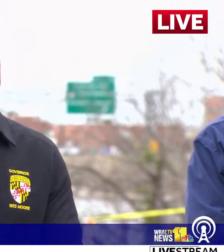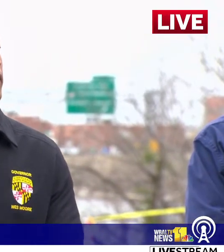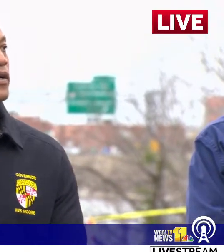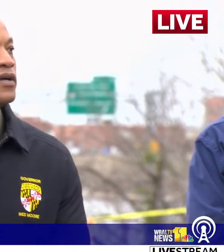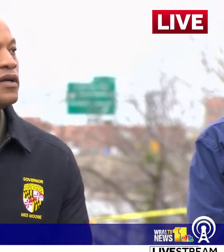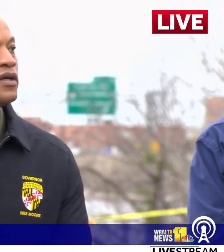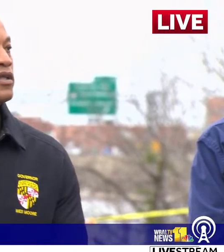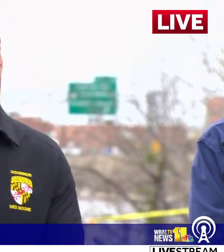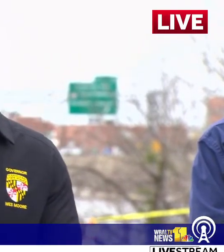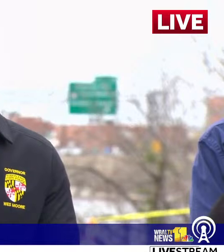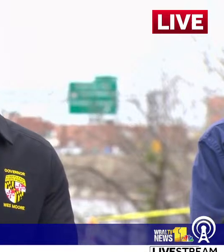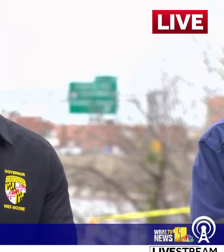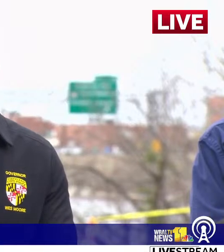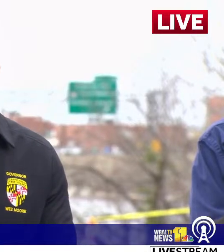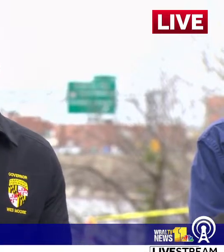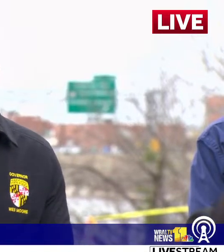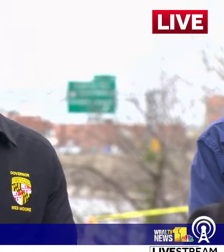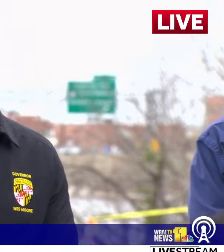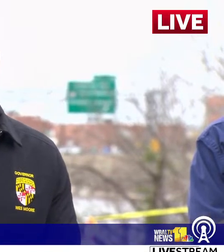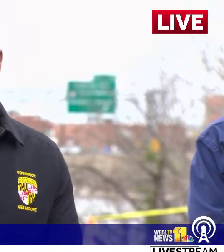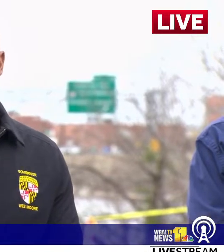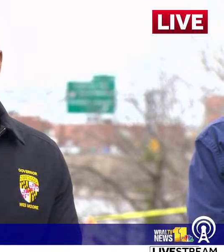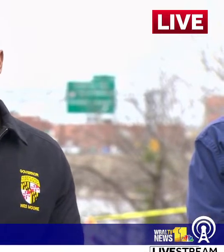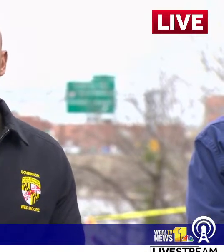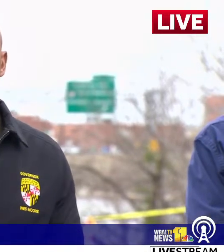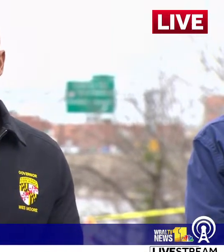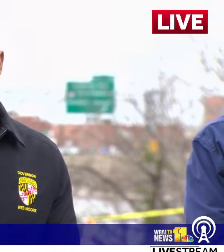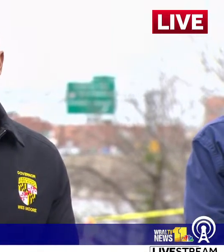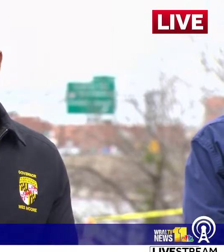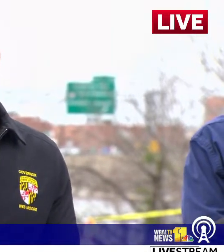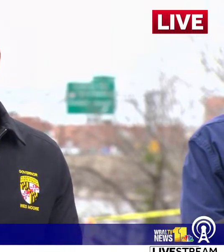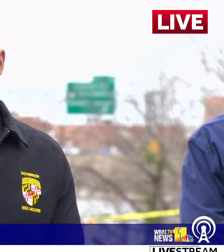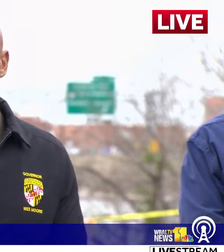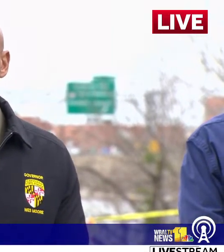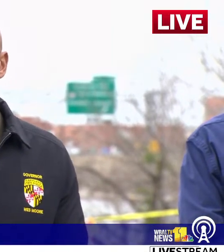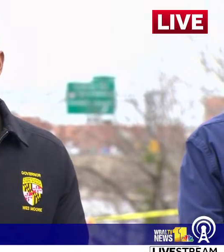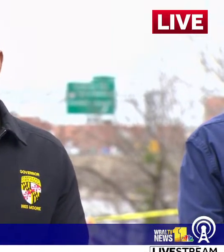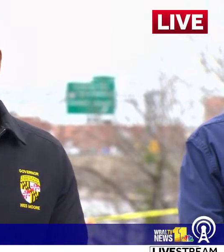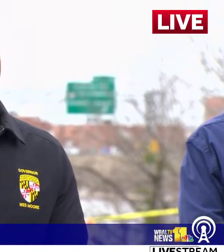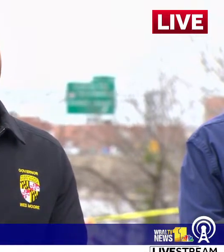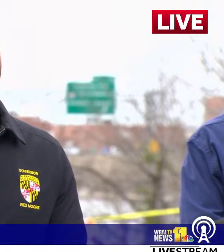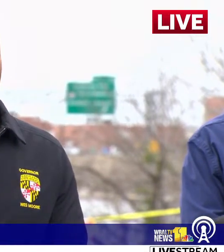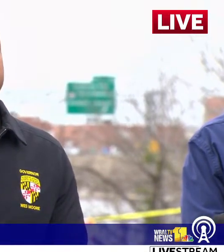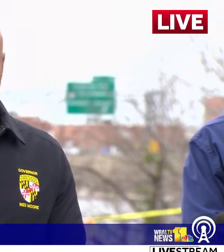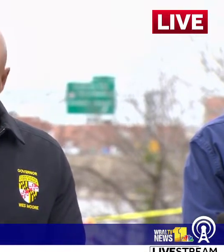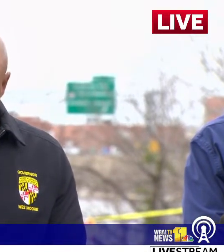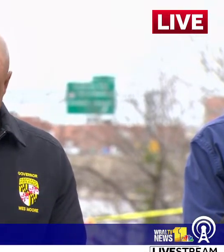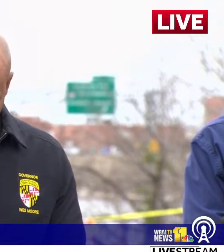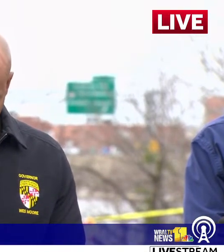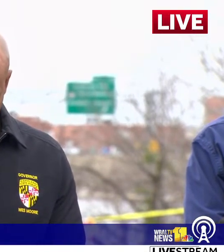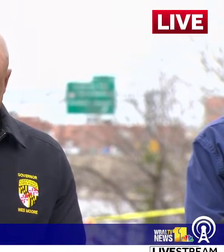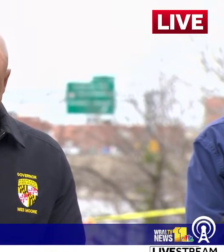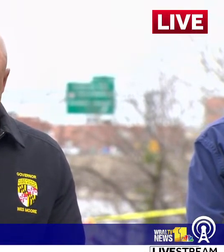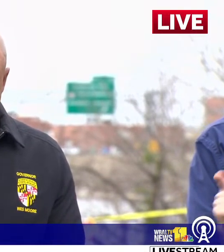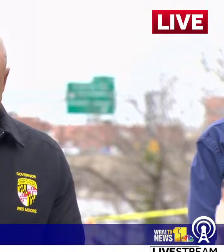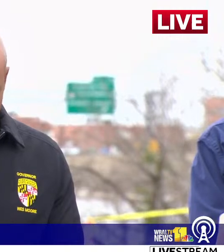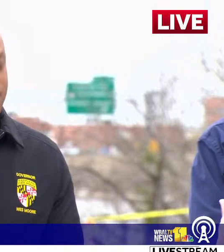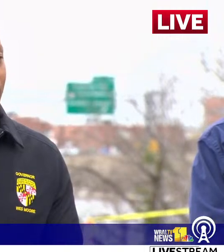One of the mantras in the military that we learned was this: mission first, people